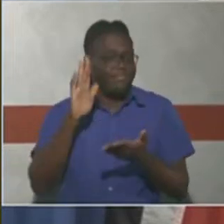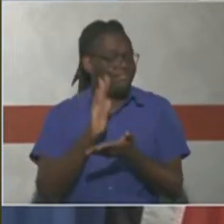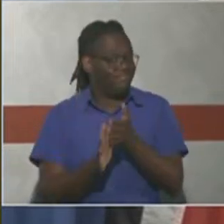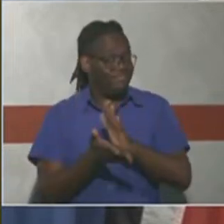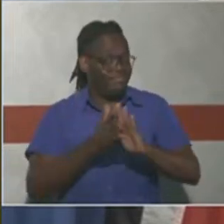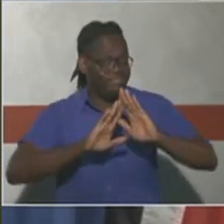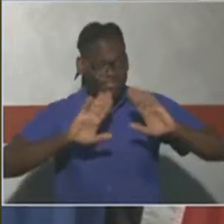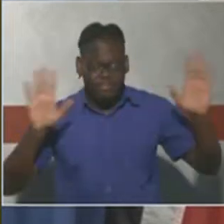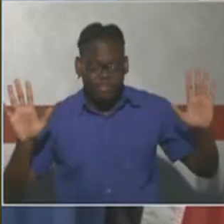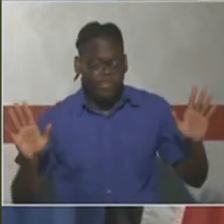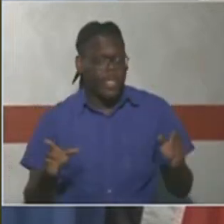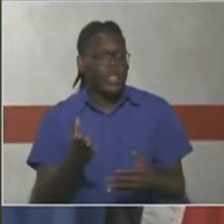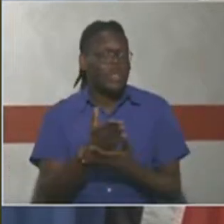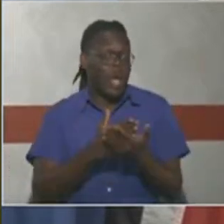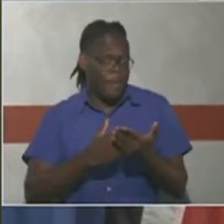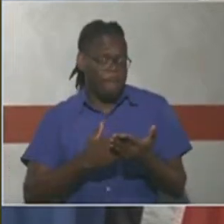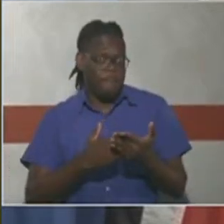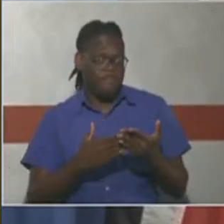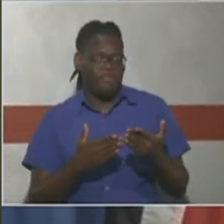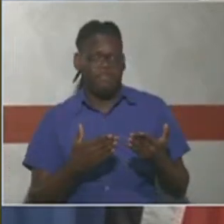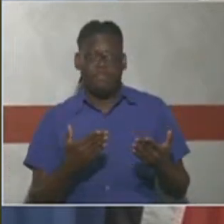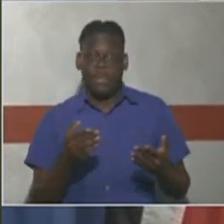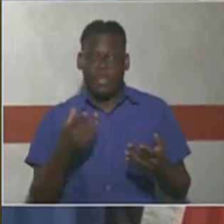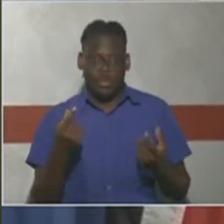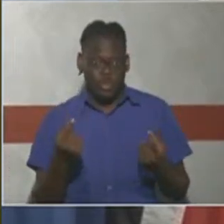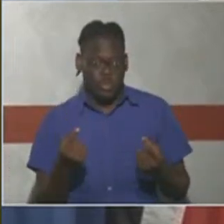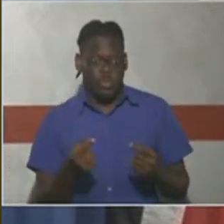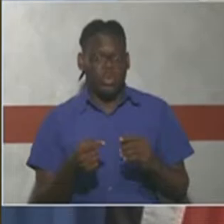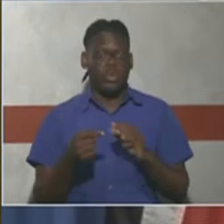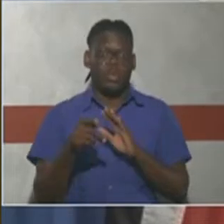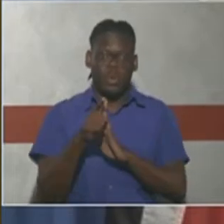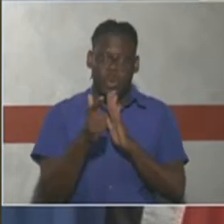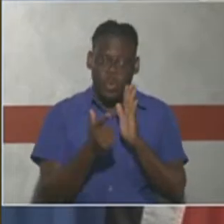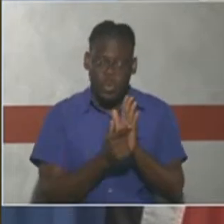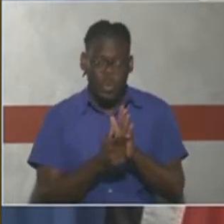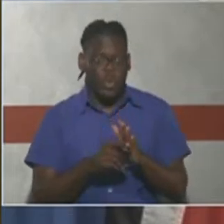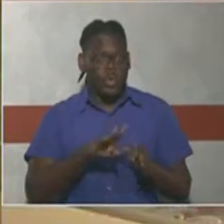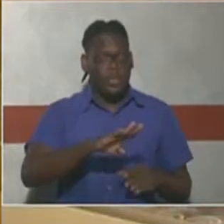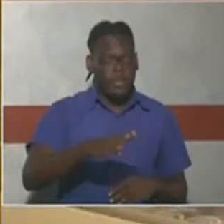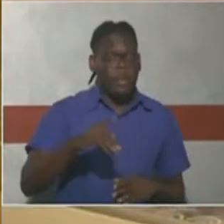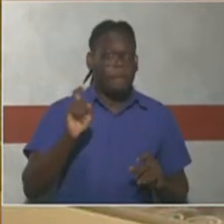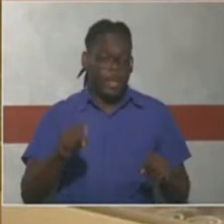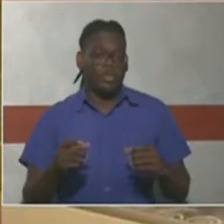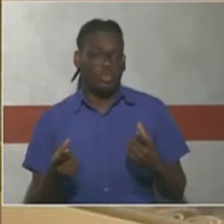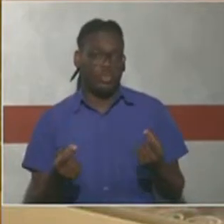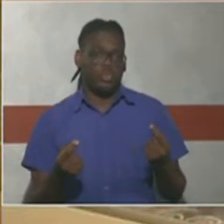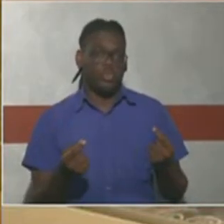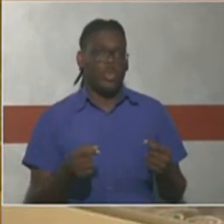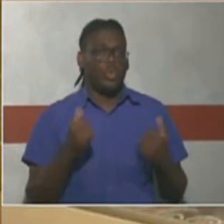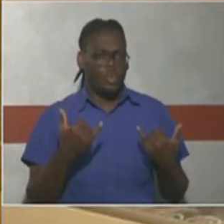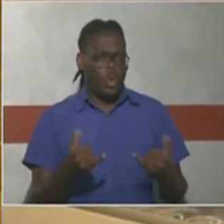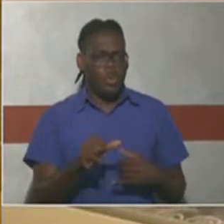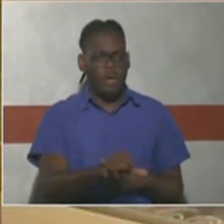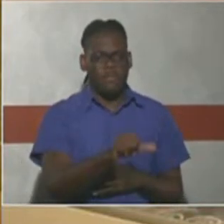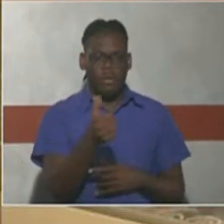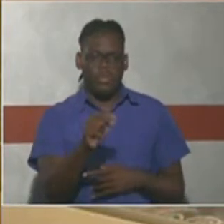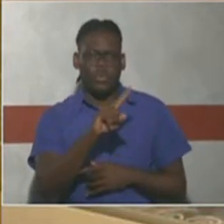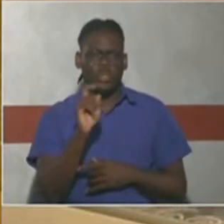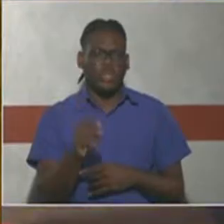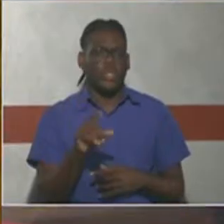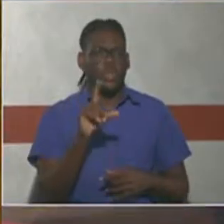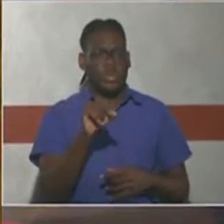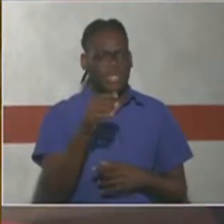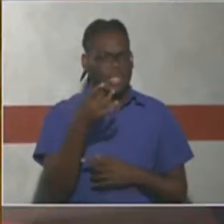before, legal and otherwise, and it's commercial. The 2018 term sheet remains in place, and